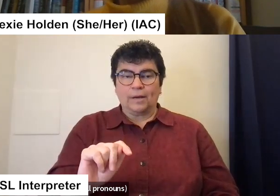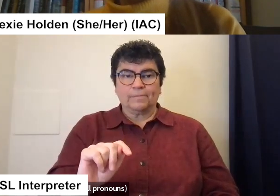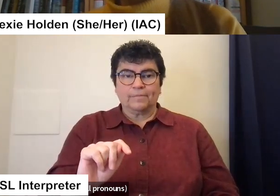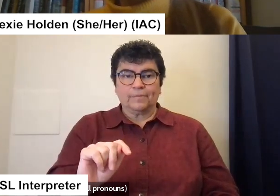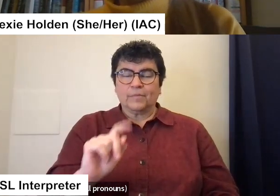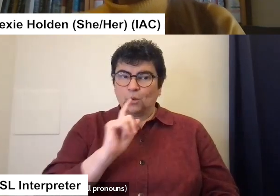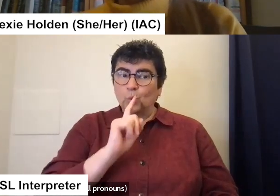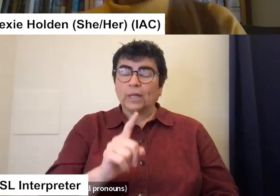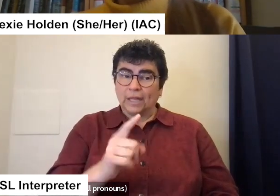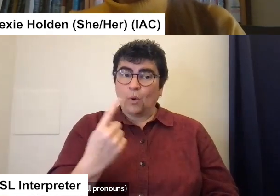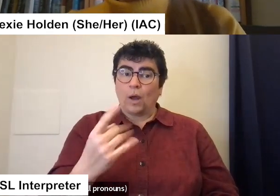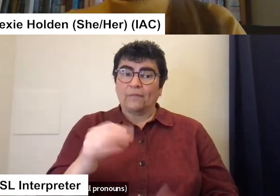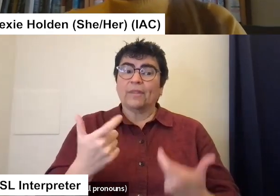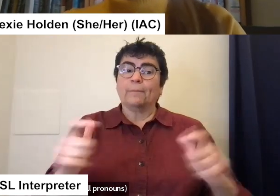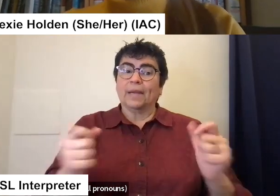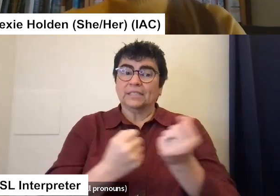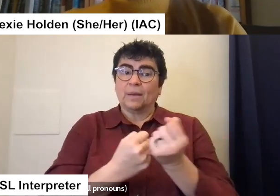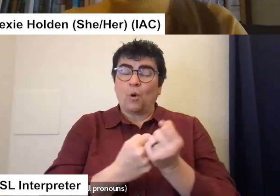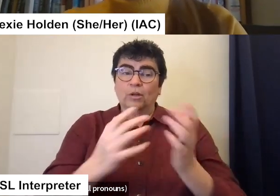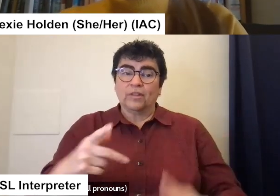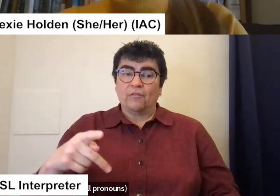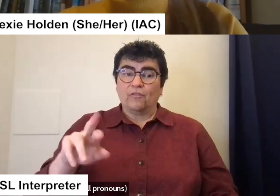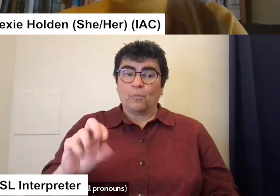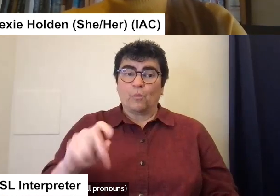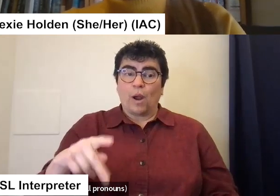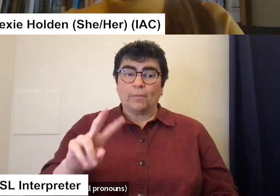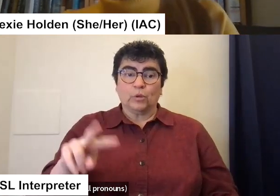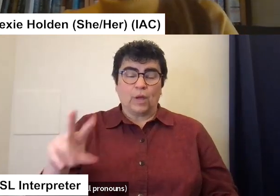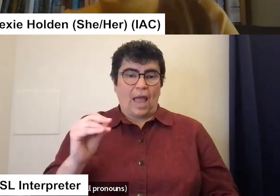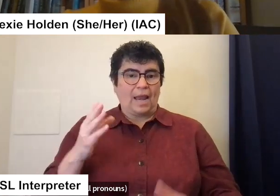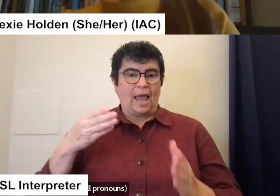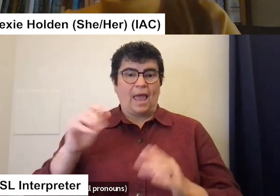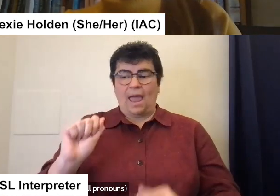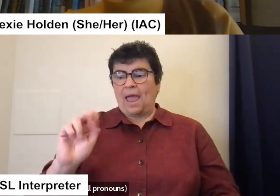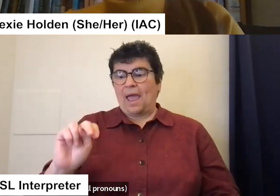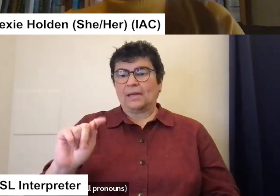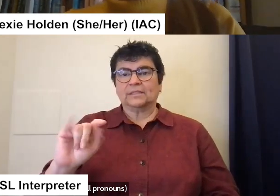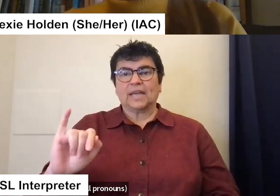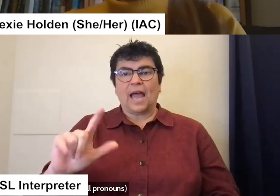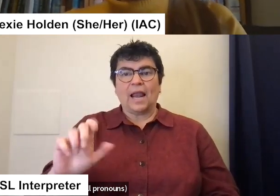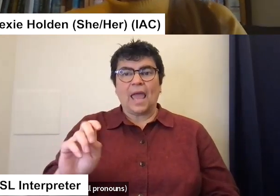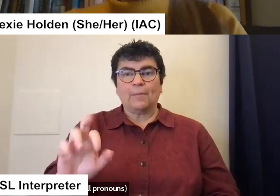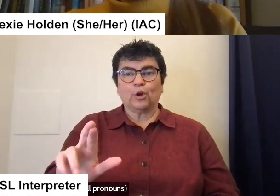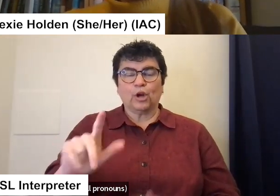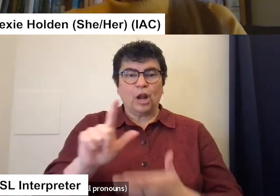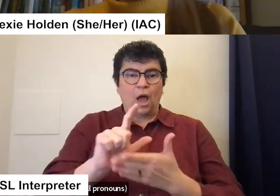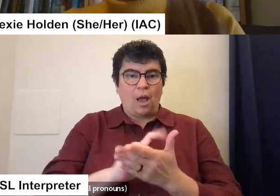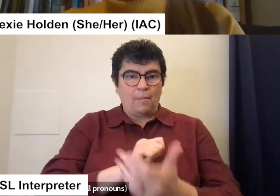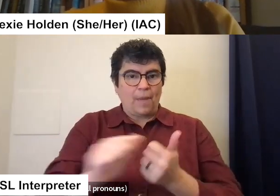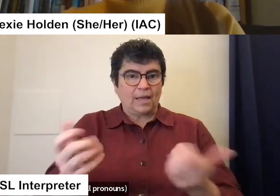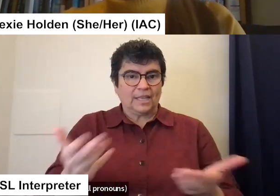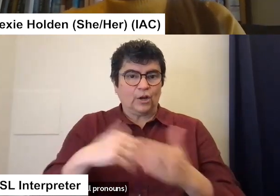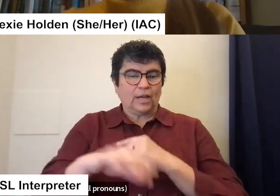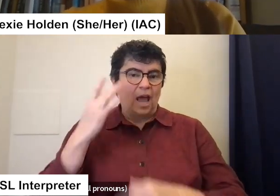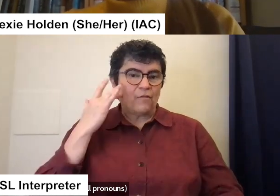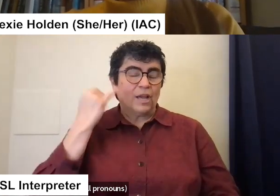Instacart was one of the big supporters of Prop 22, an anti-labor law that passed here in California.